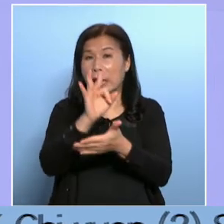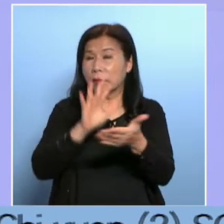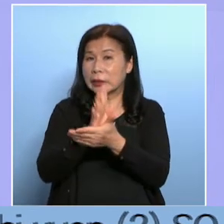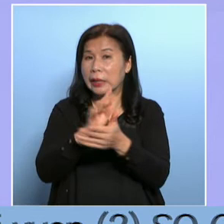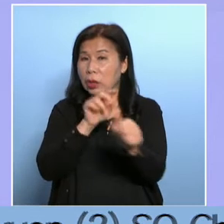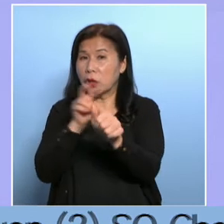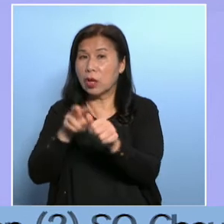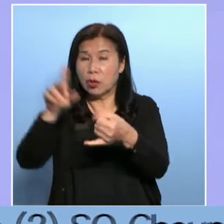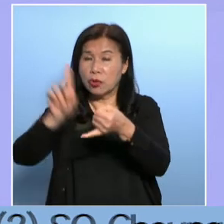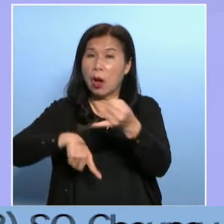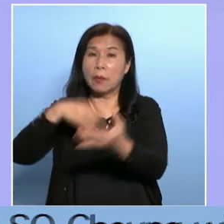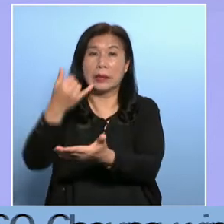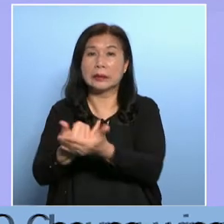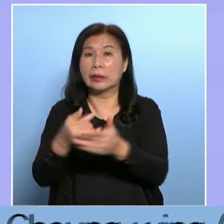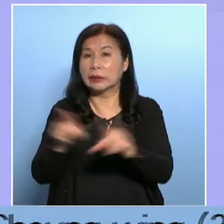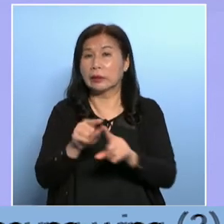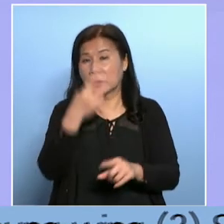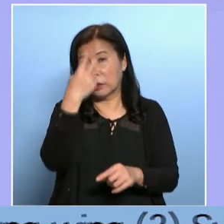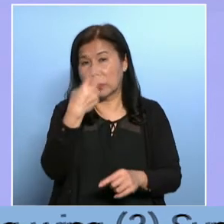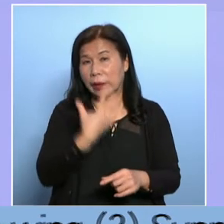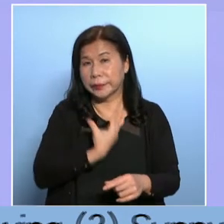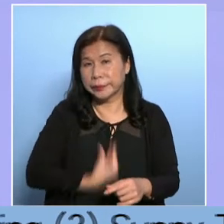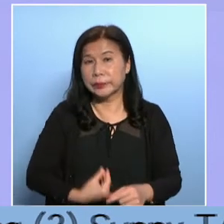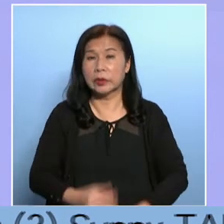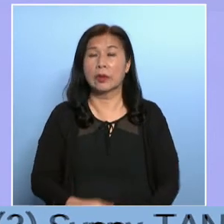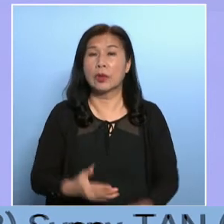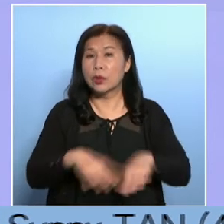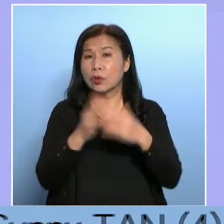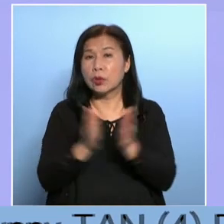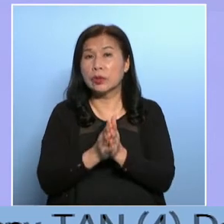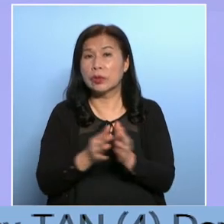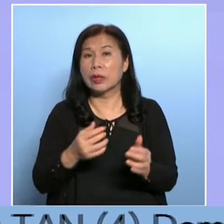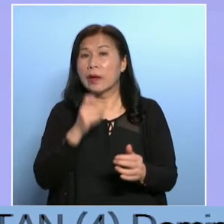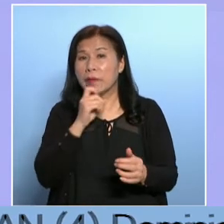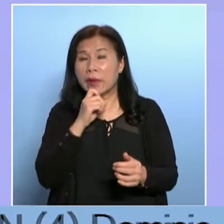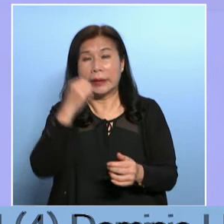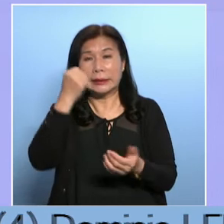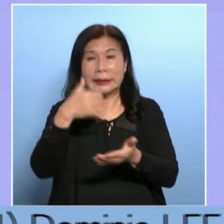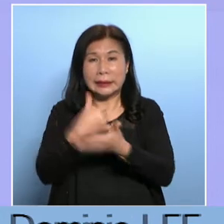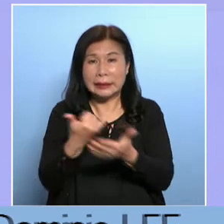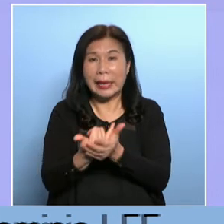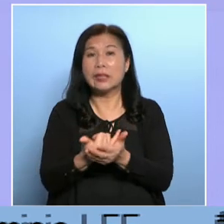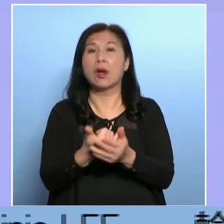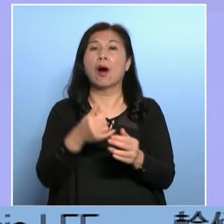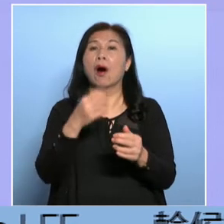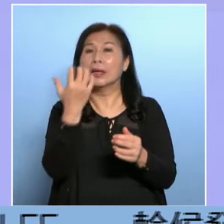This for the child just born for 3 or 4 years, the passing must be devastating.